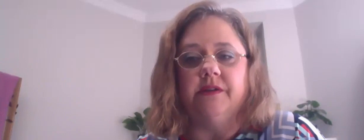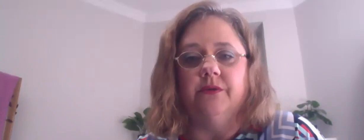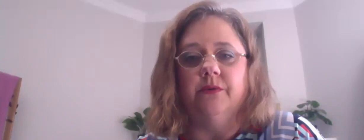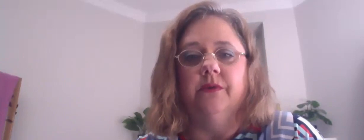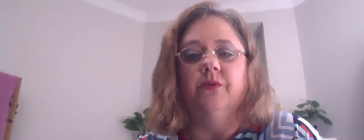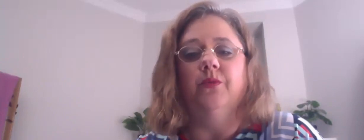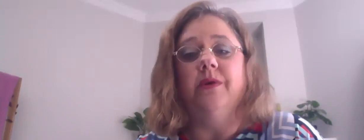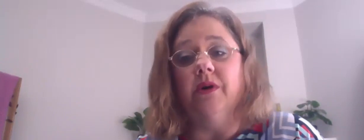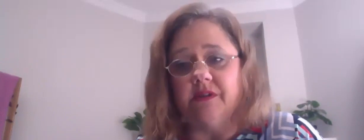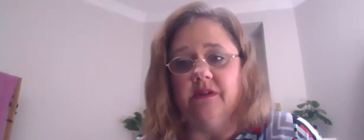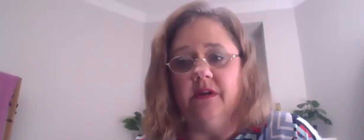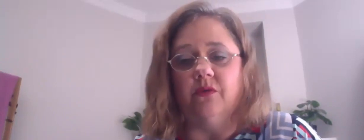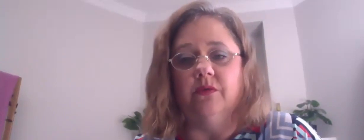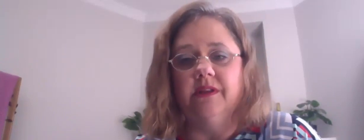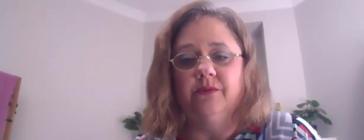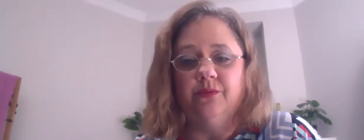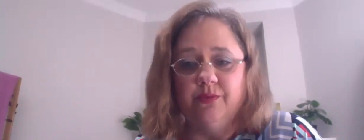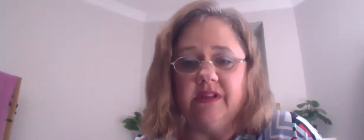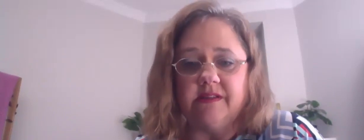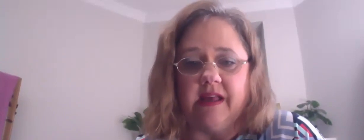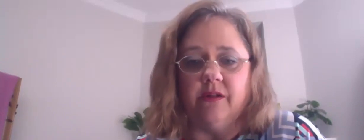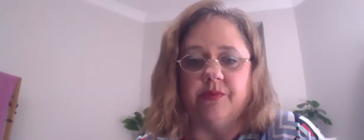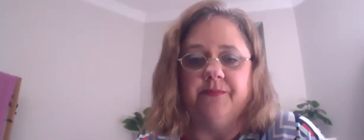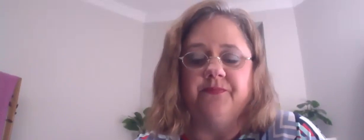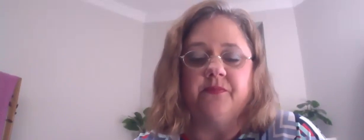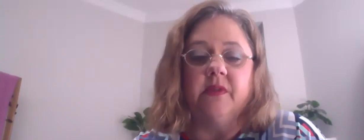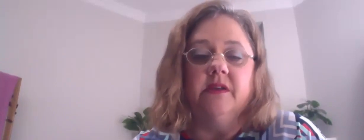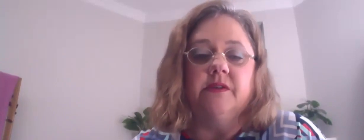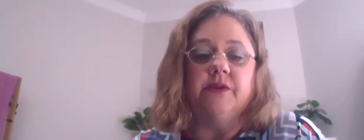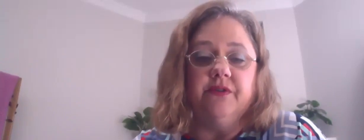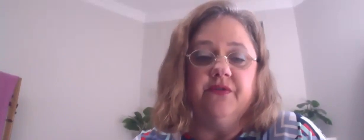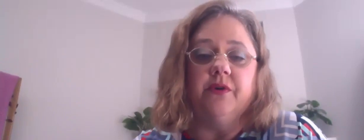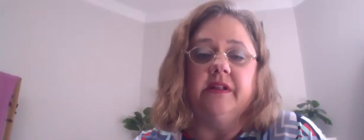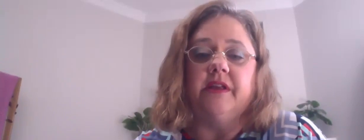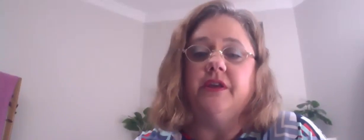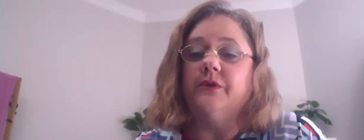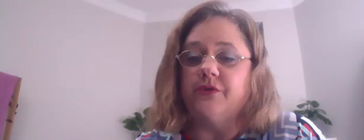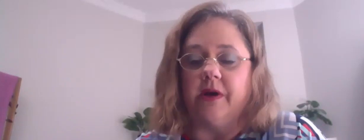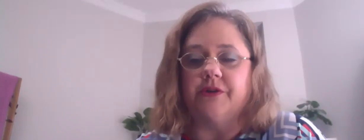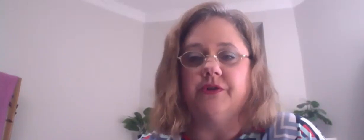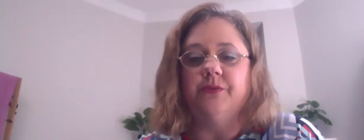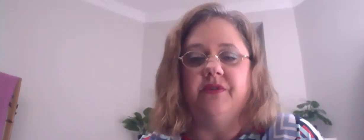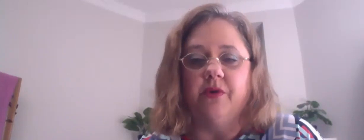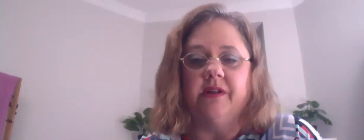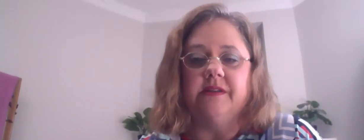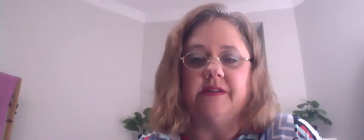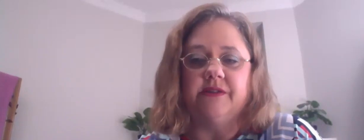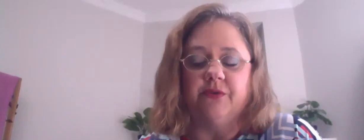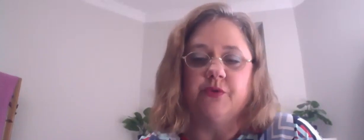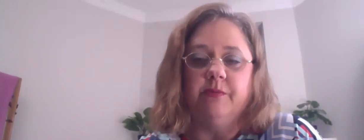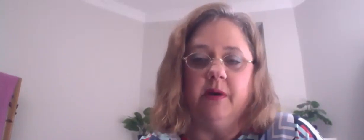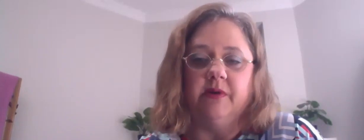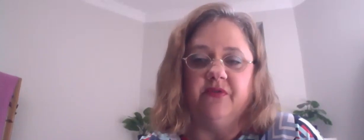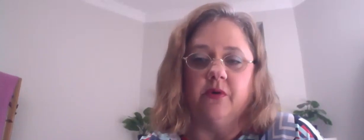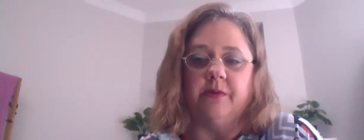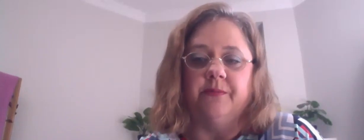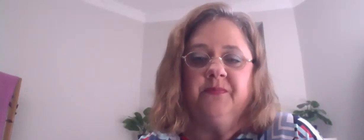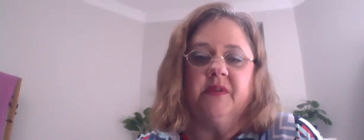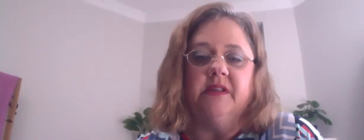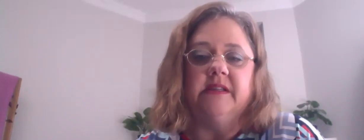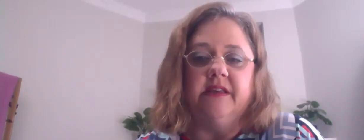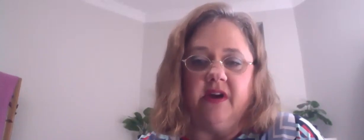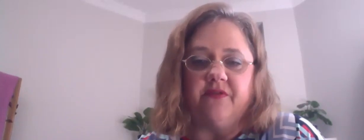talking to, we want to know and we'd like to help. So therefore, in a huge rush, we've organized this virtual public